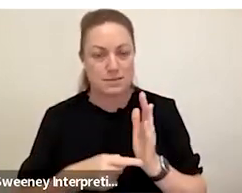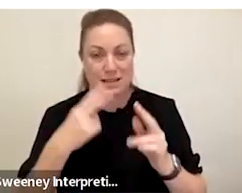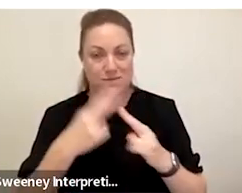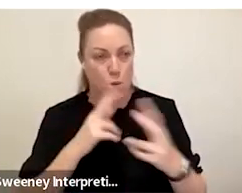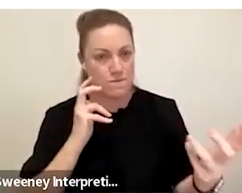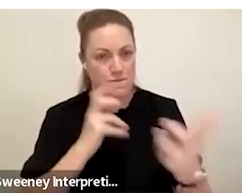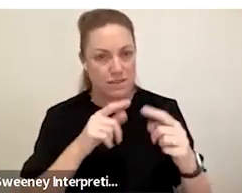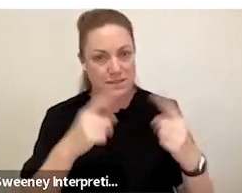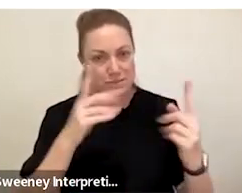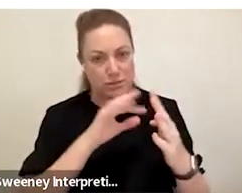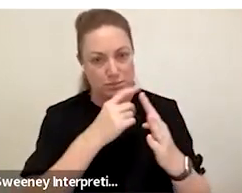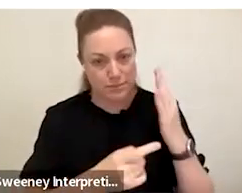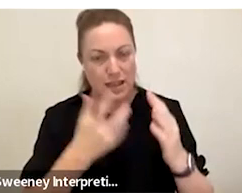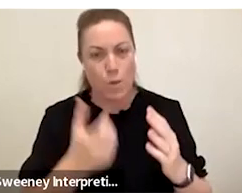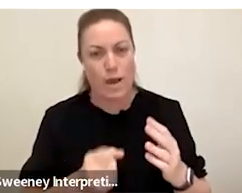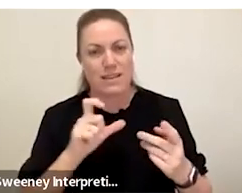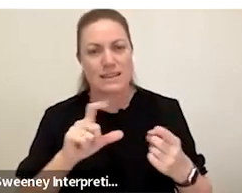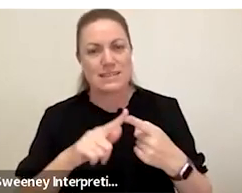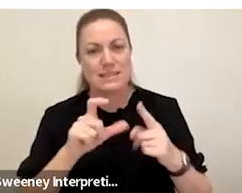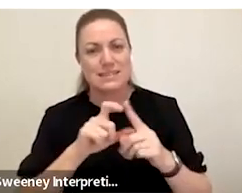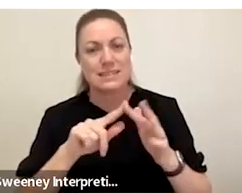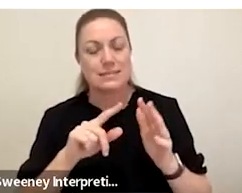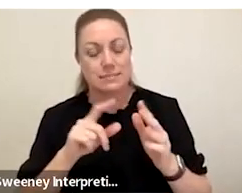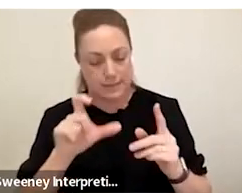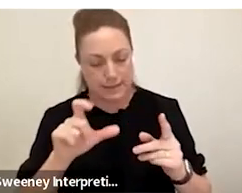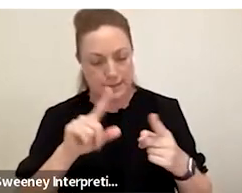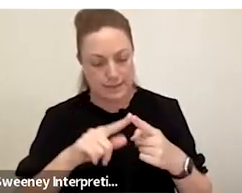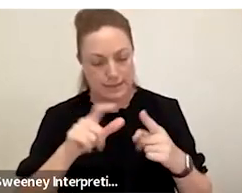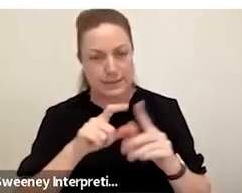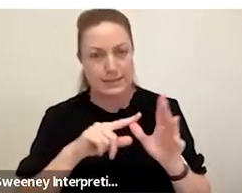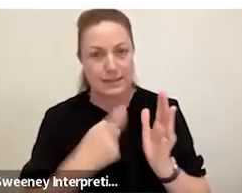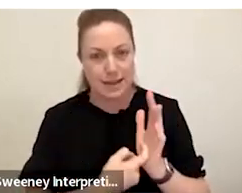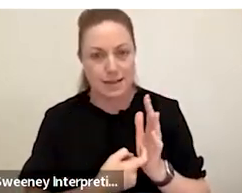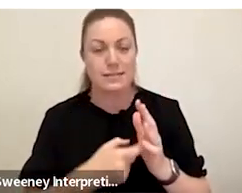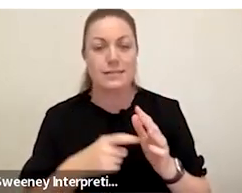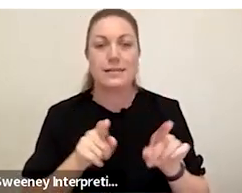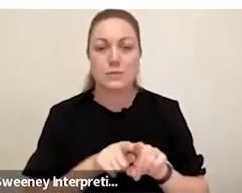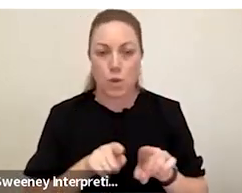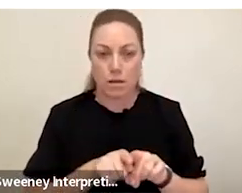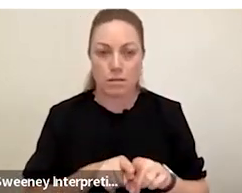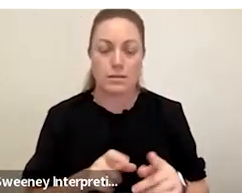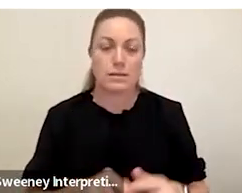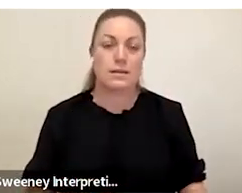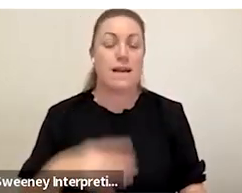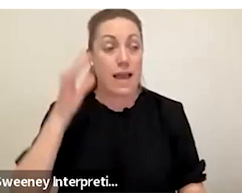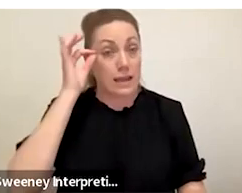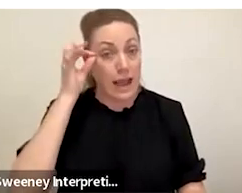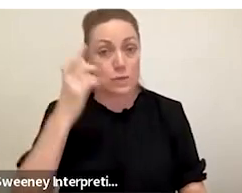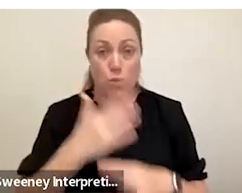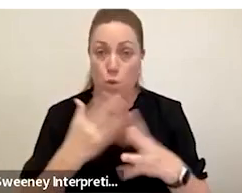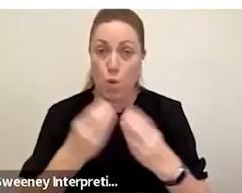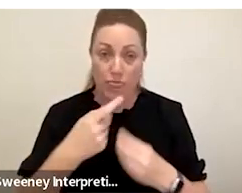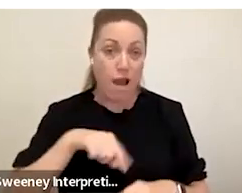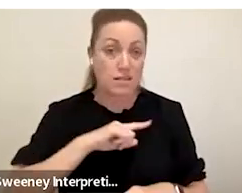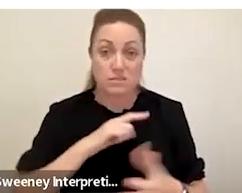we have CEDA as well. So we've got a number of stakeholders involved on the grant. Council more than happy to work with us. And